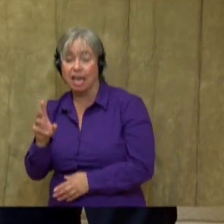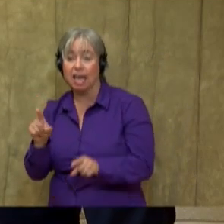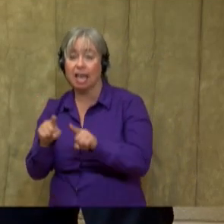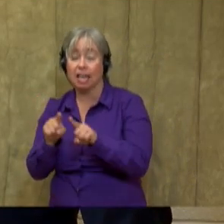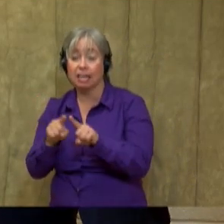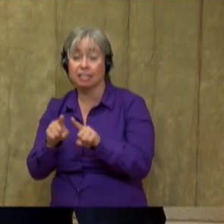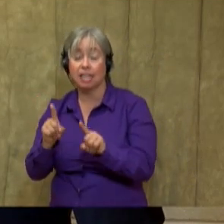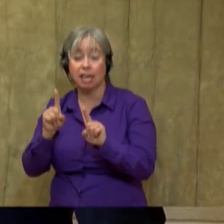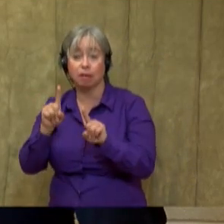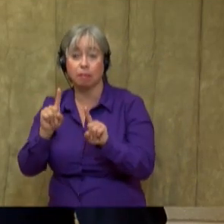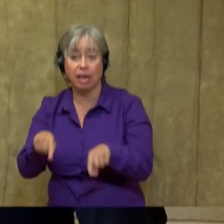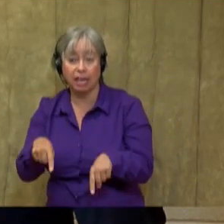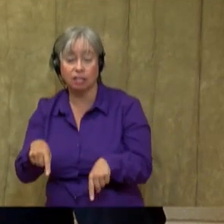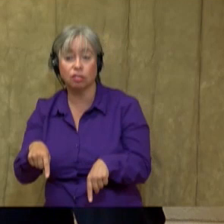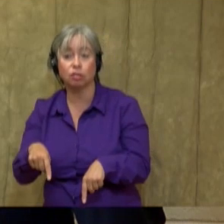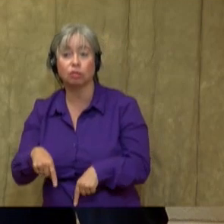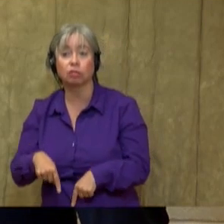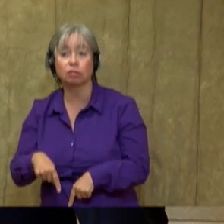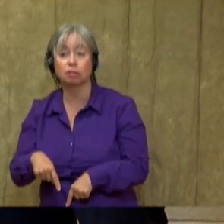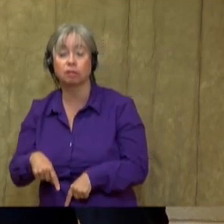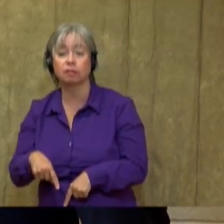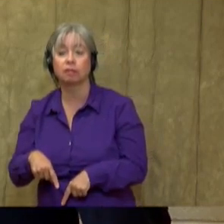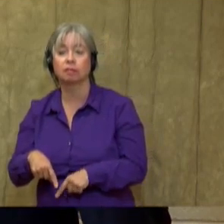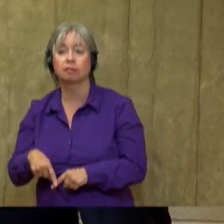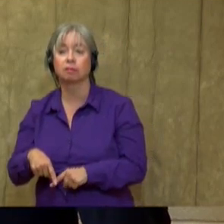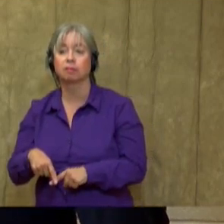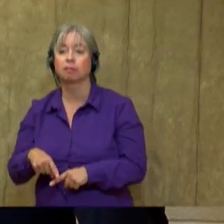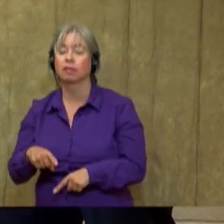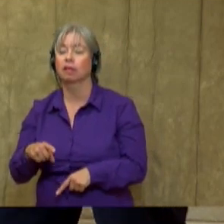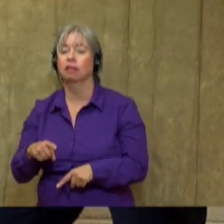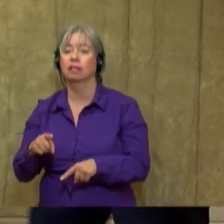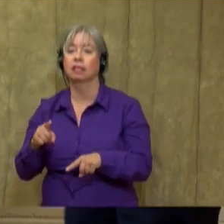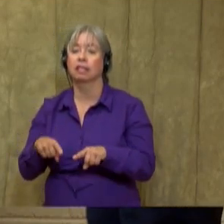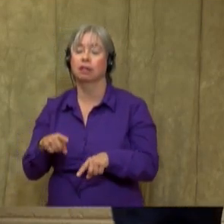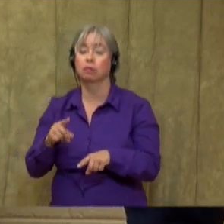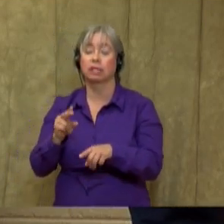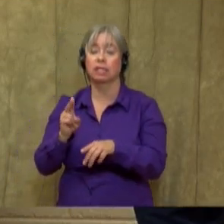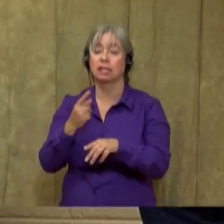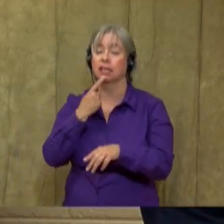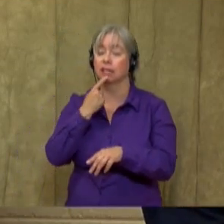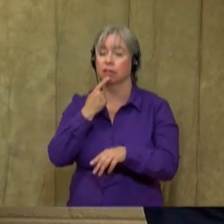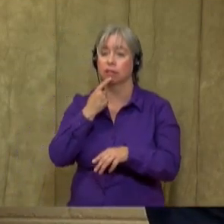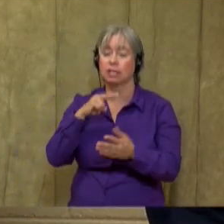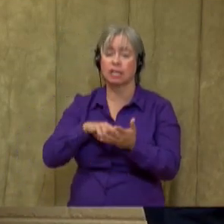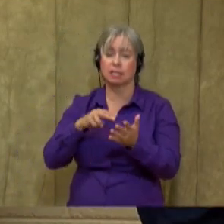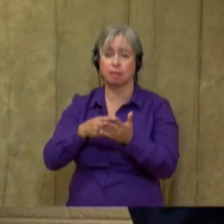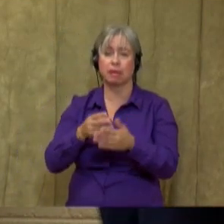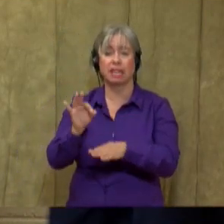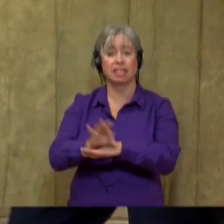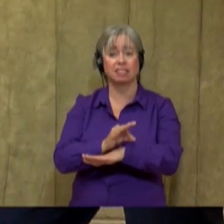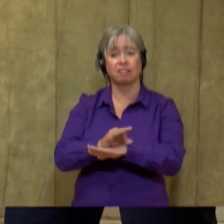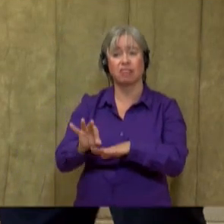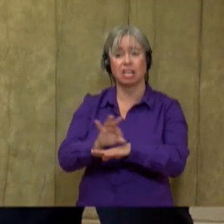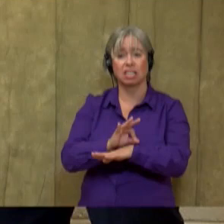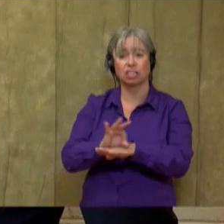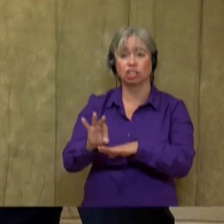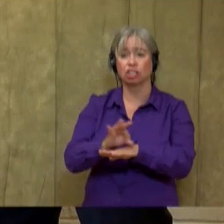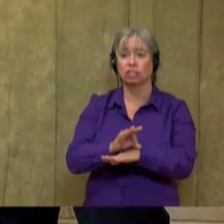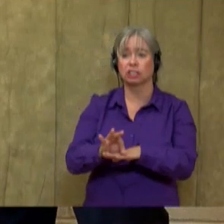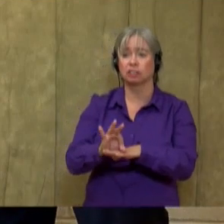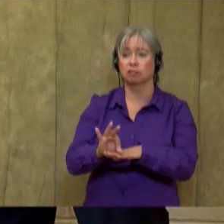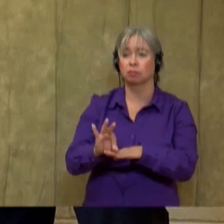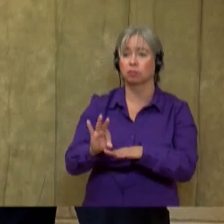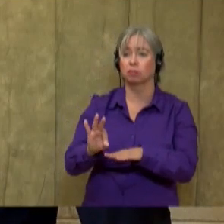not, then we can't really say that this is a function. So, with that being said, earlier